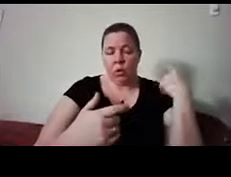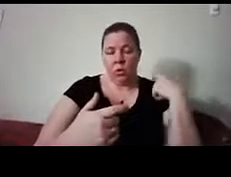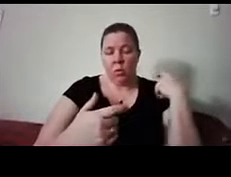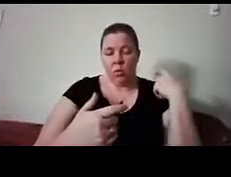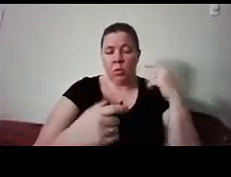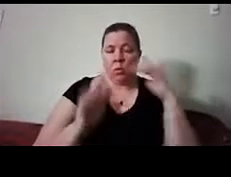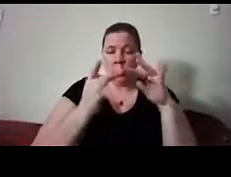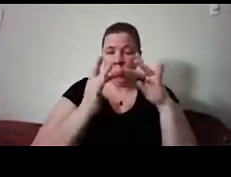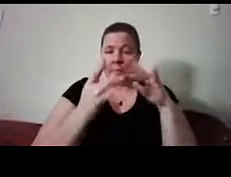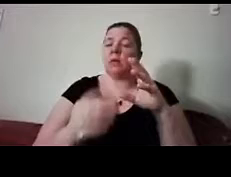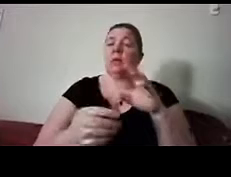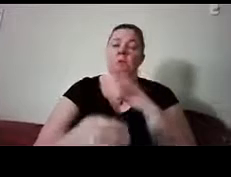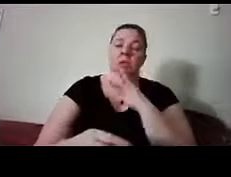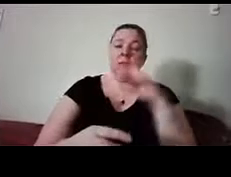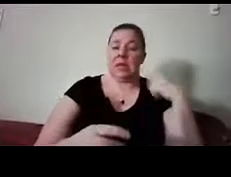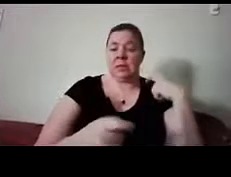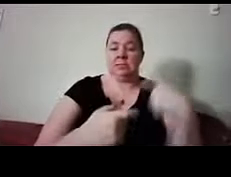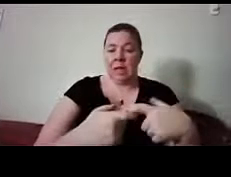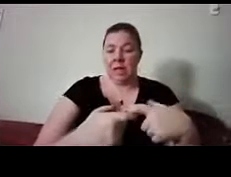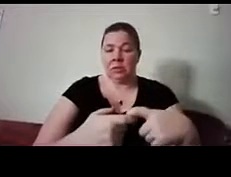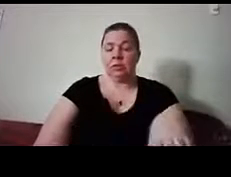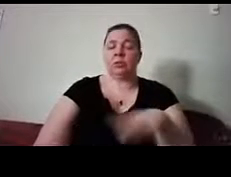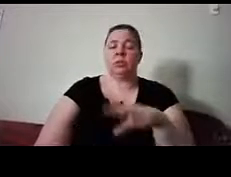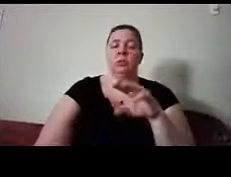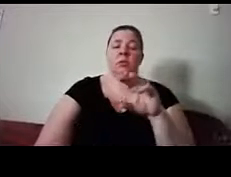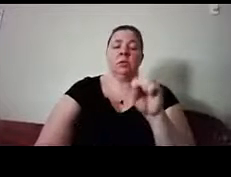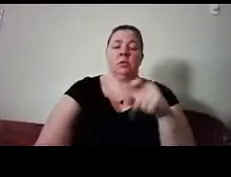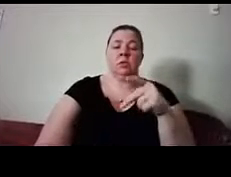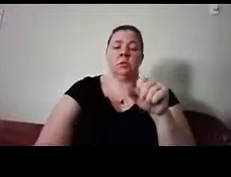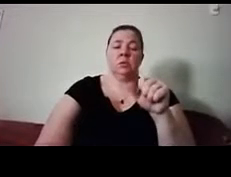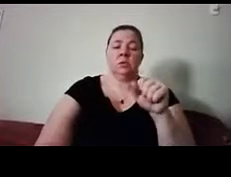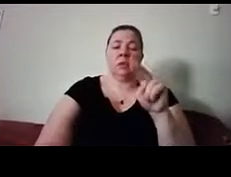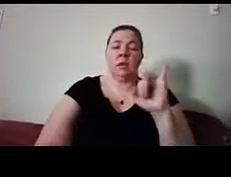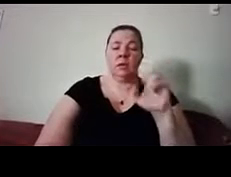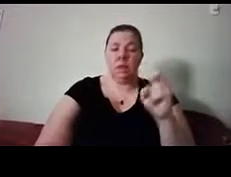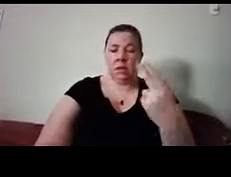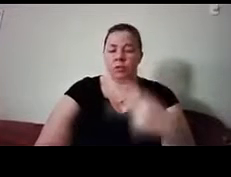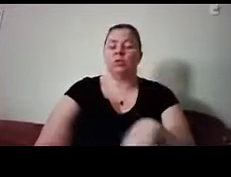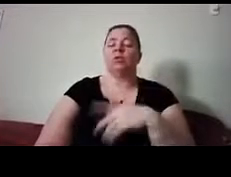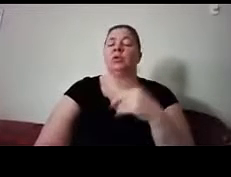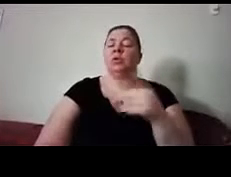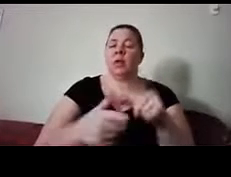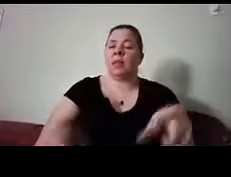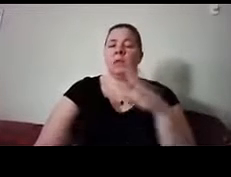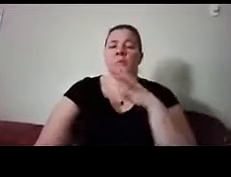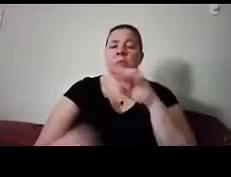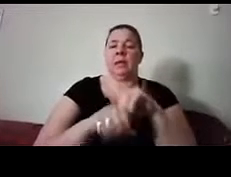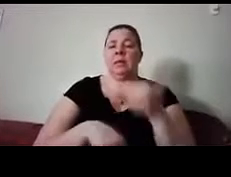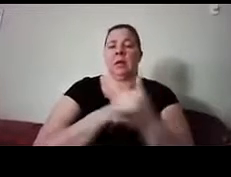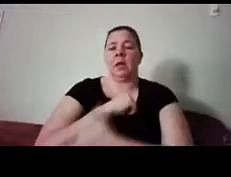speak English, you speak Spanish. Yeah. Yes. Then you can start translating to them whatever language you speak in that country. Okay.